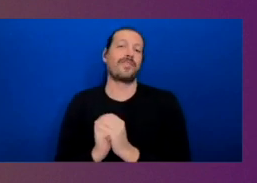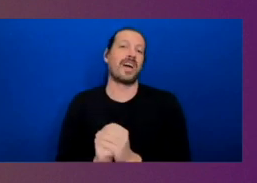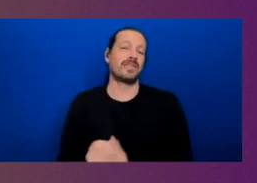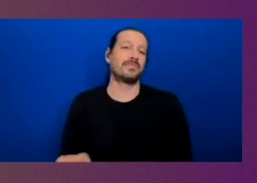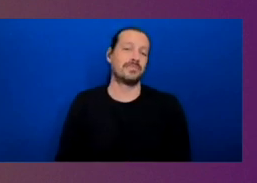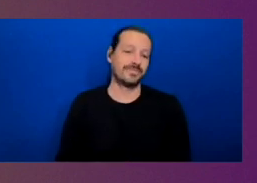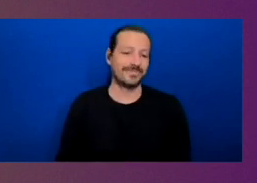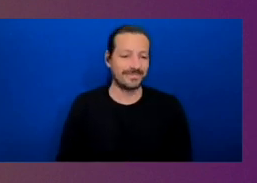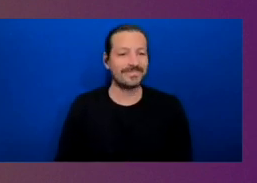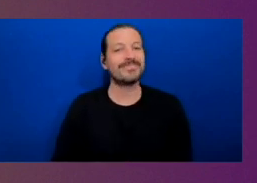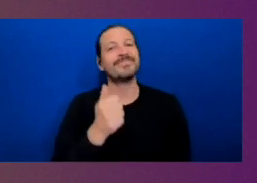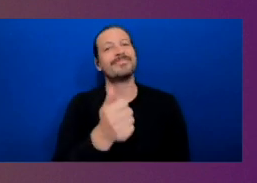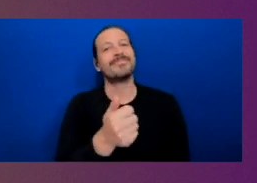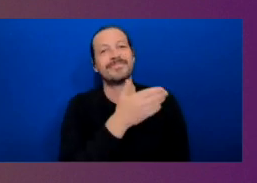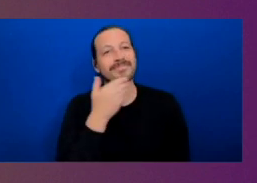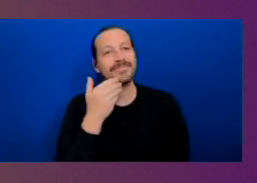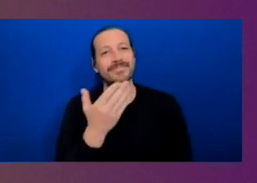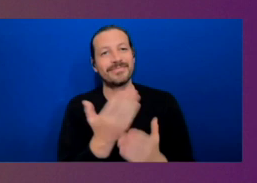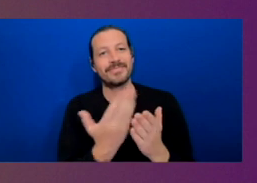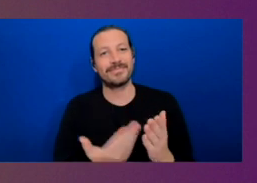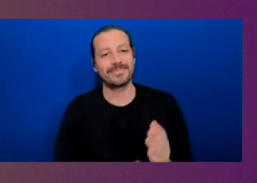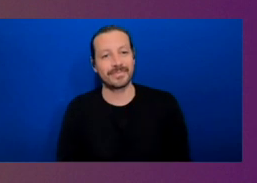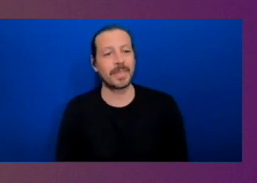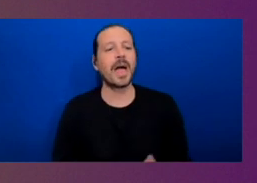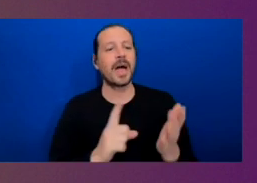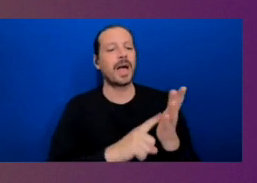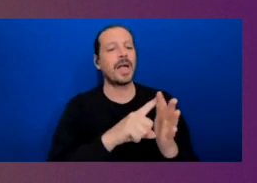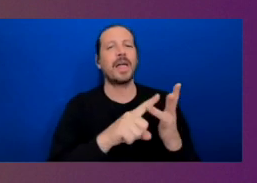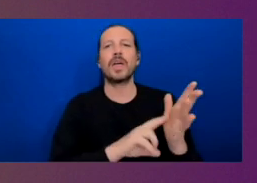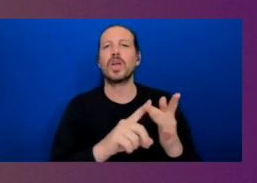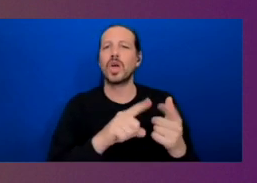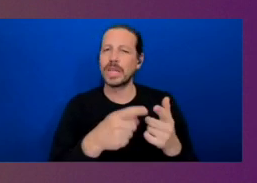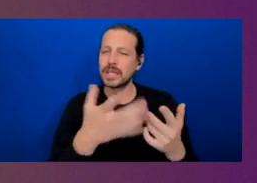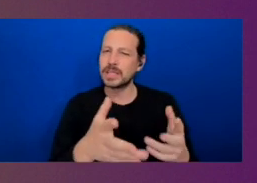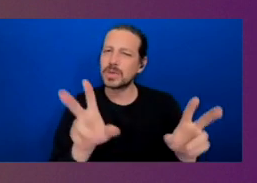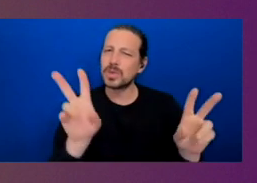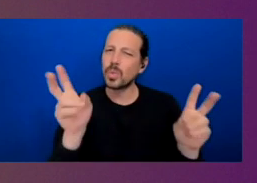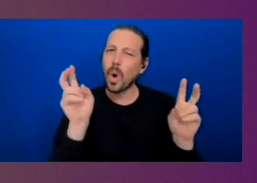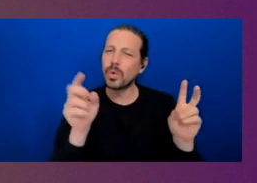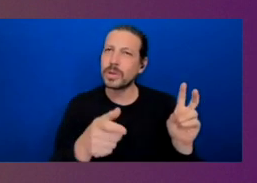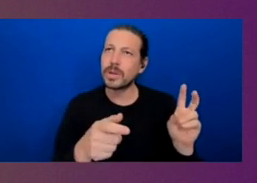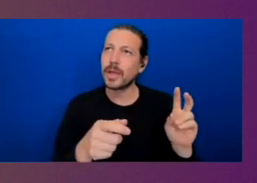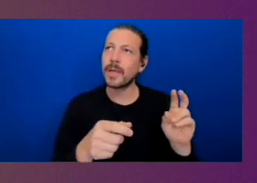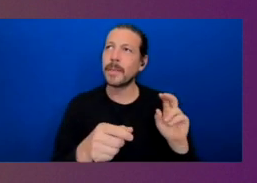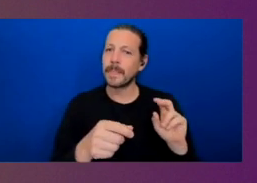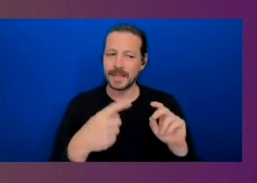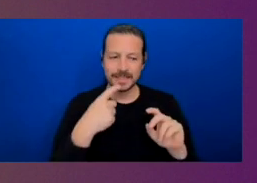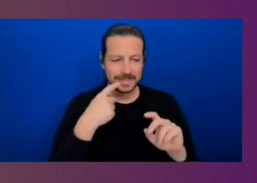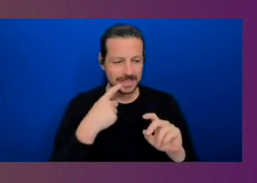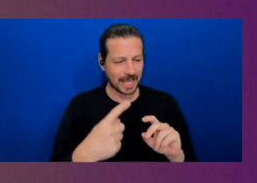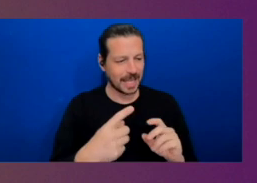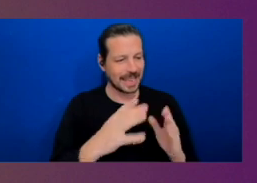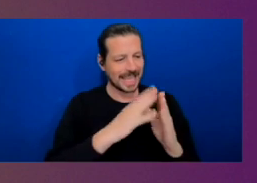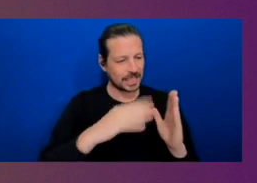Such a great story. And Leonie, I remember reading a quote by you where you said that lots of the industry is fixated